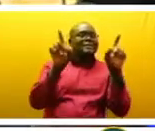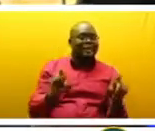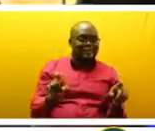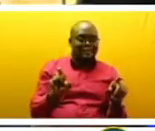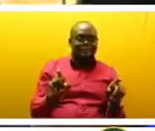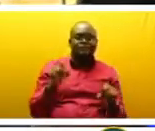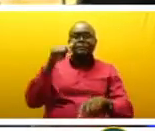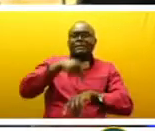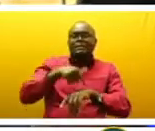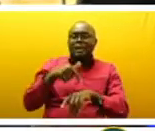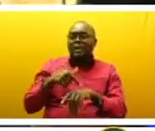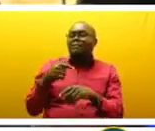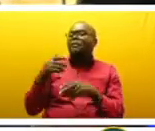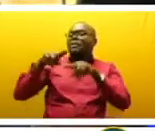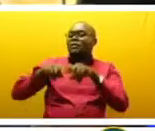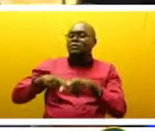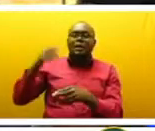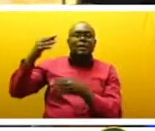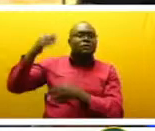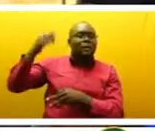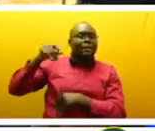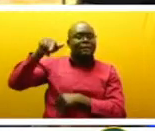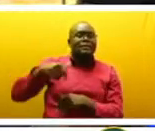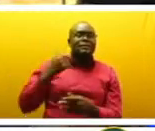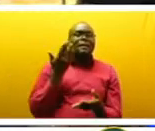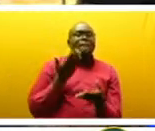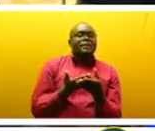you seek to determine this petition.